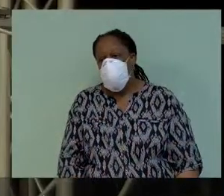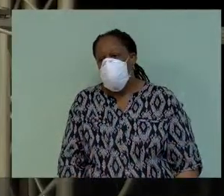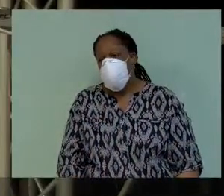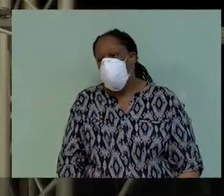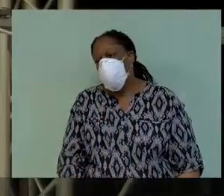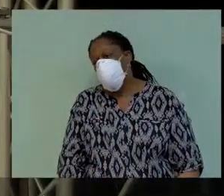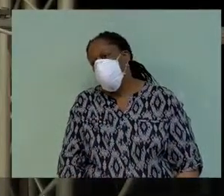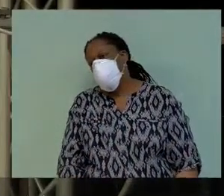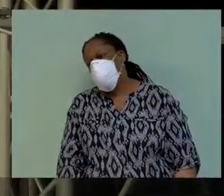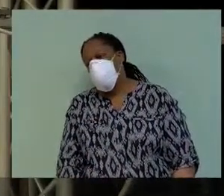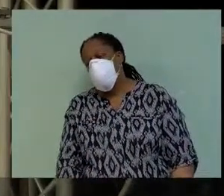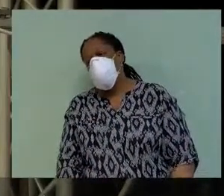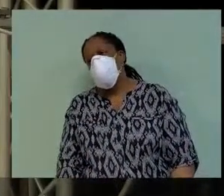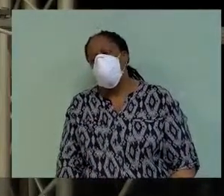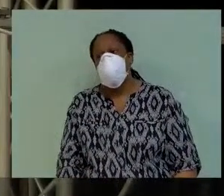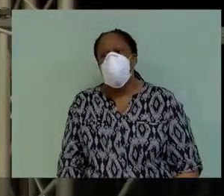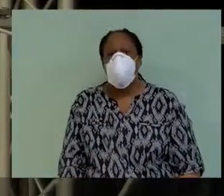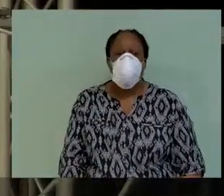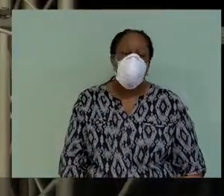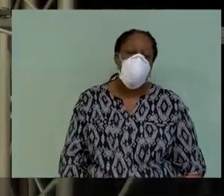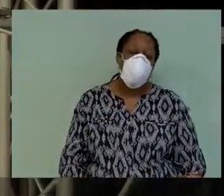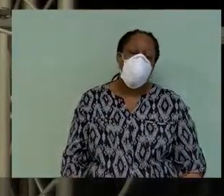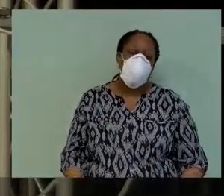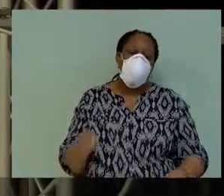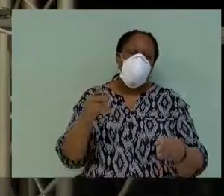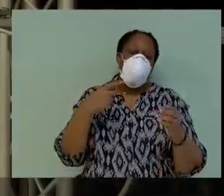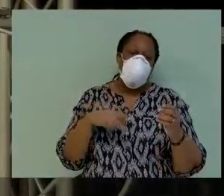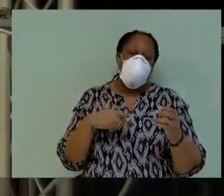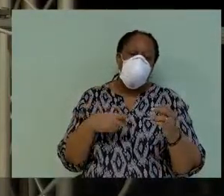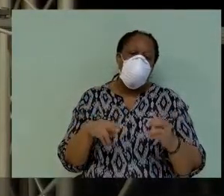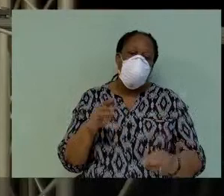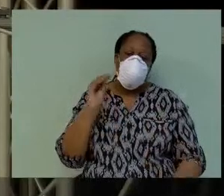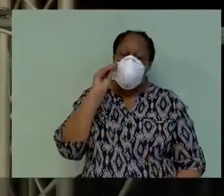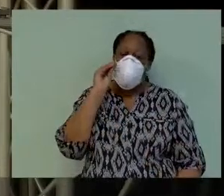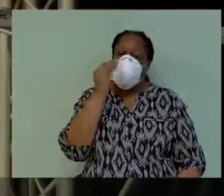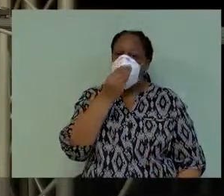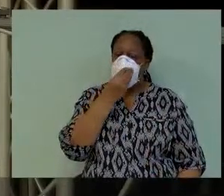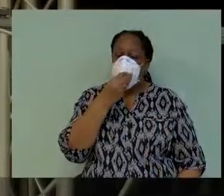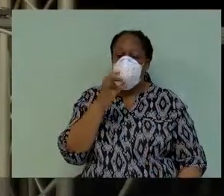The St. Kitts Flower Arrangement Association